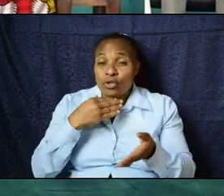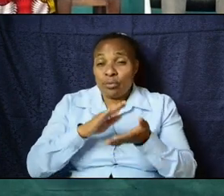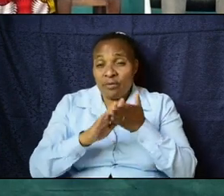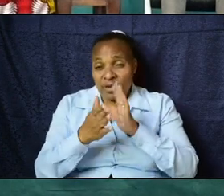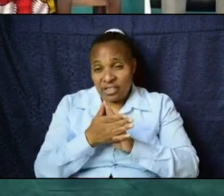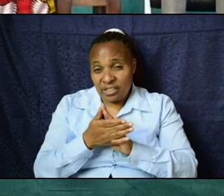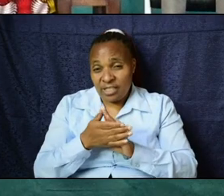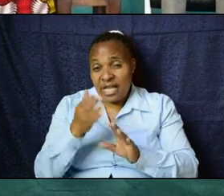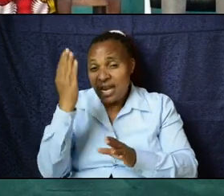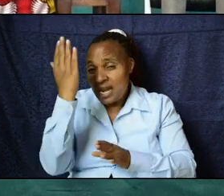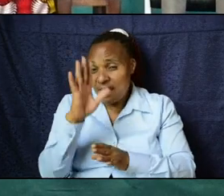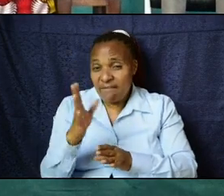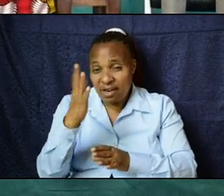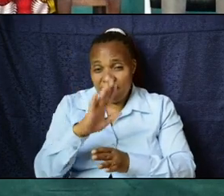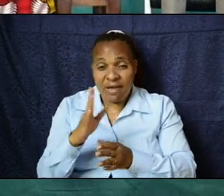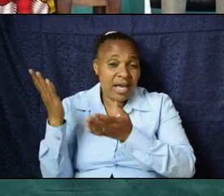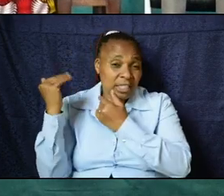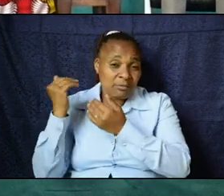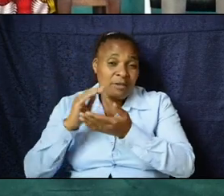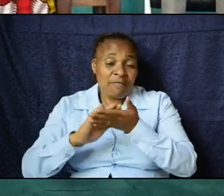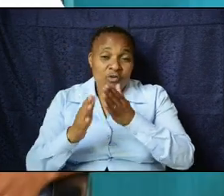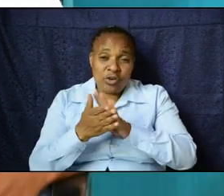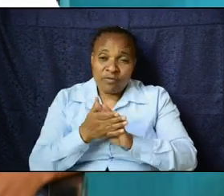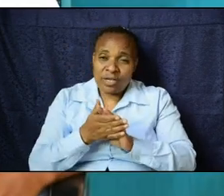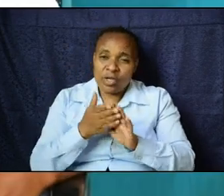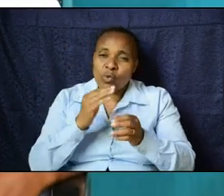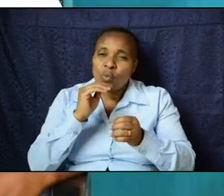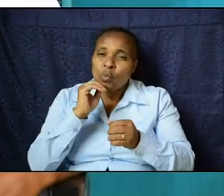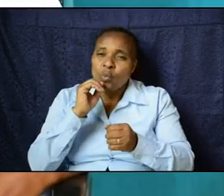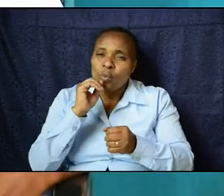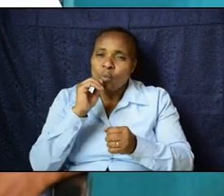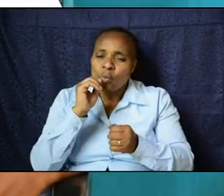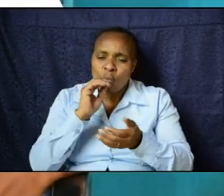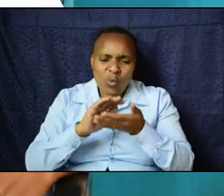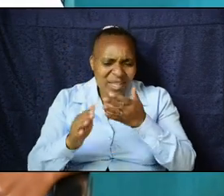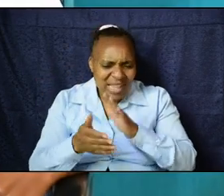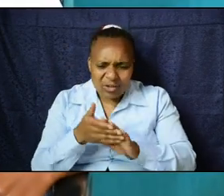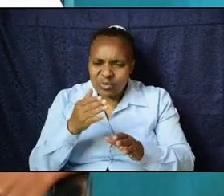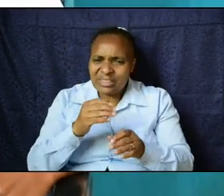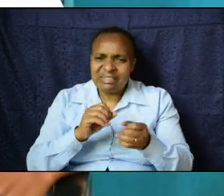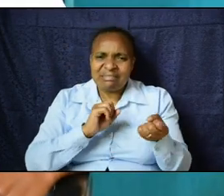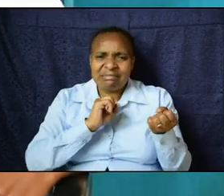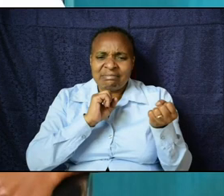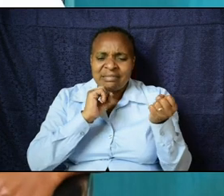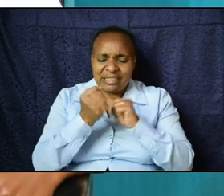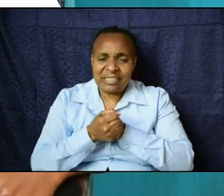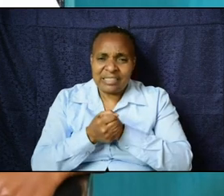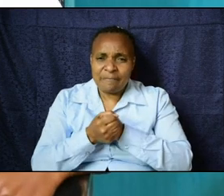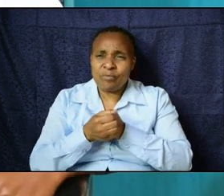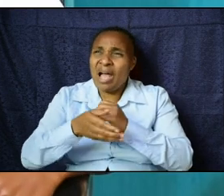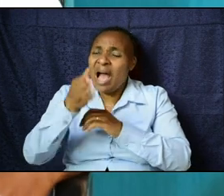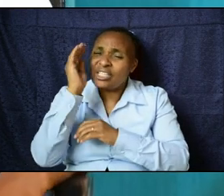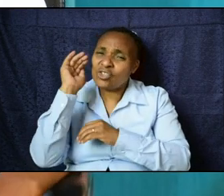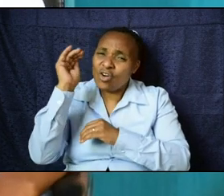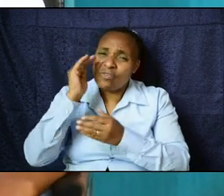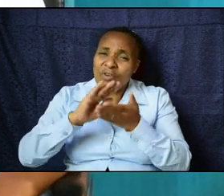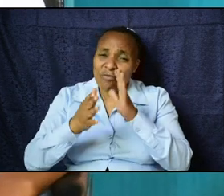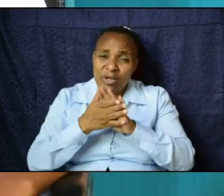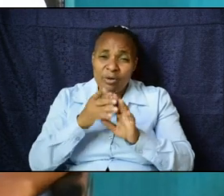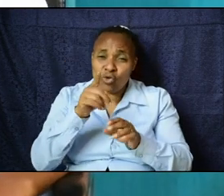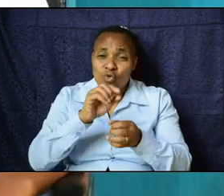Mm-hmm. Don't expect forgiveness without changing. Don't ask God for forgiveness if you haven't changed your